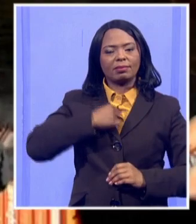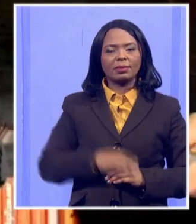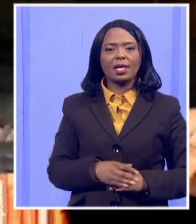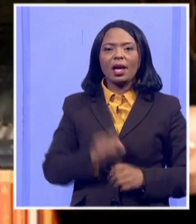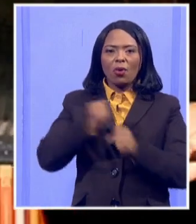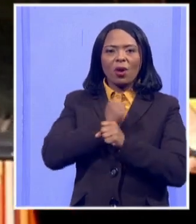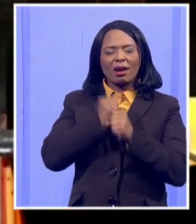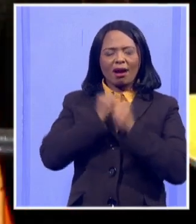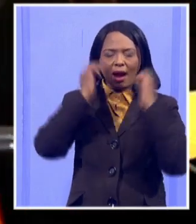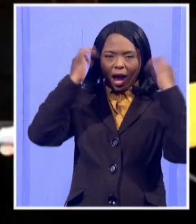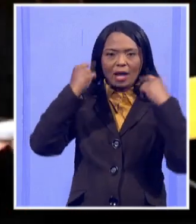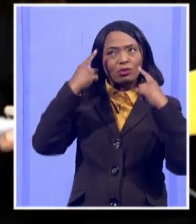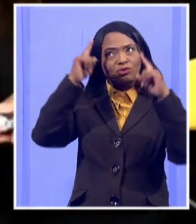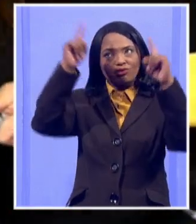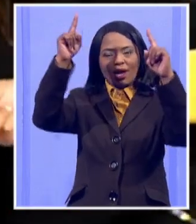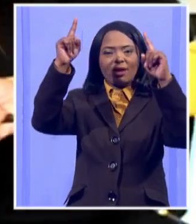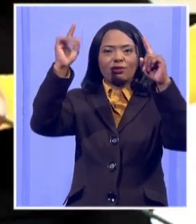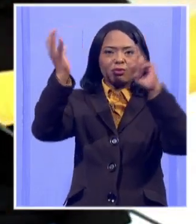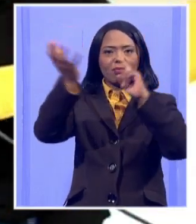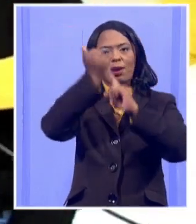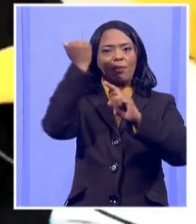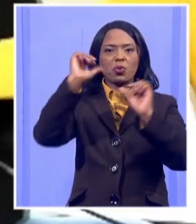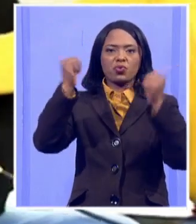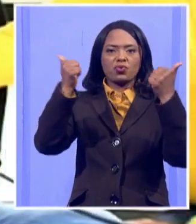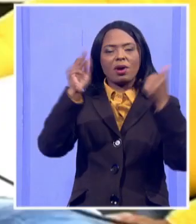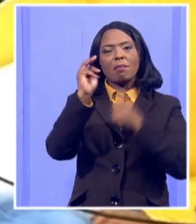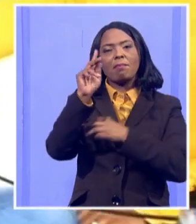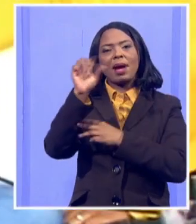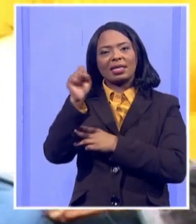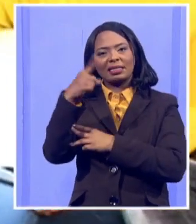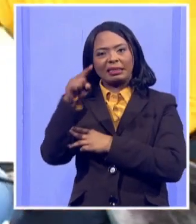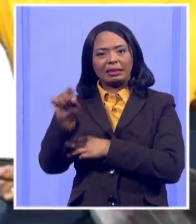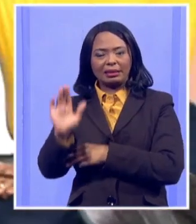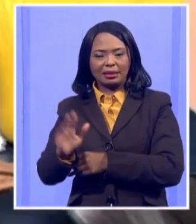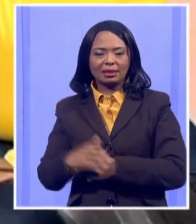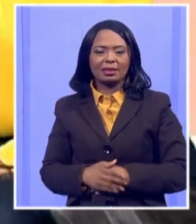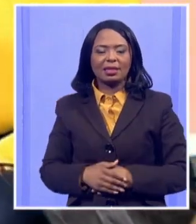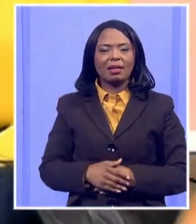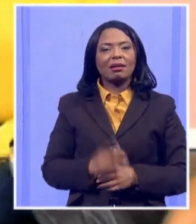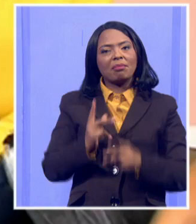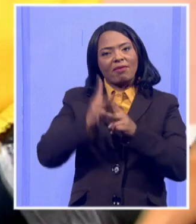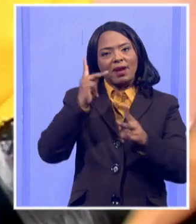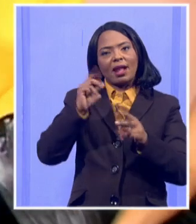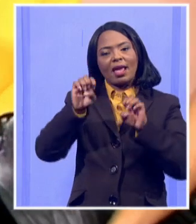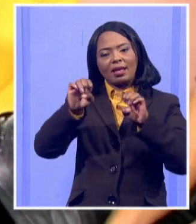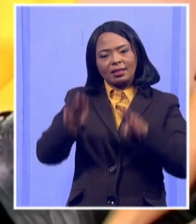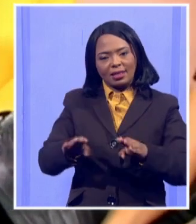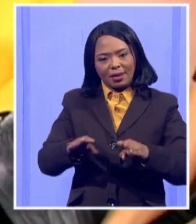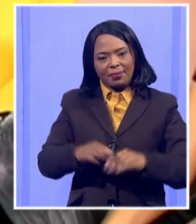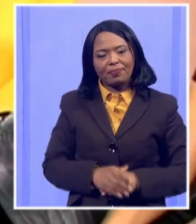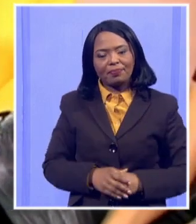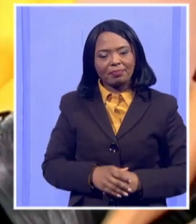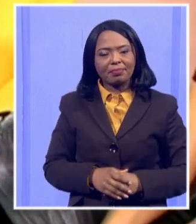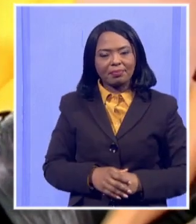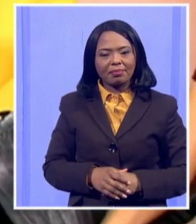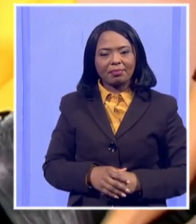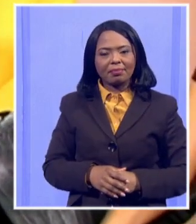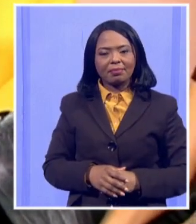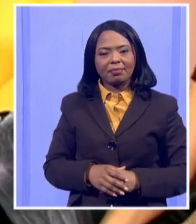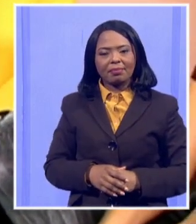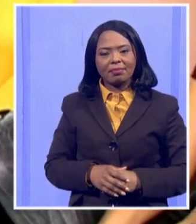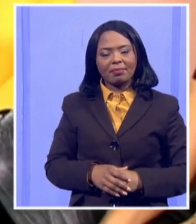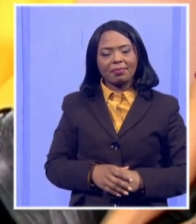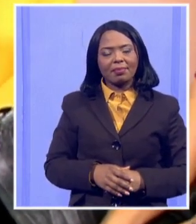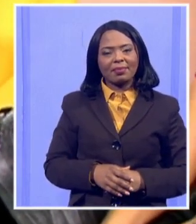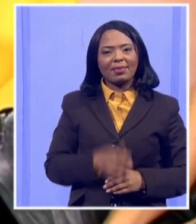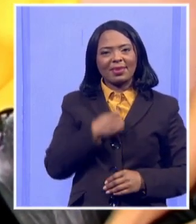to strive to get the good marks that I want in my final exam, considering that I didn't do as much as